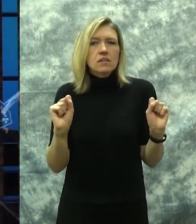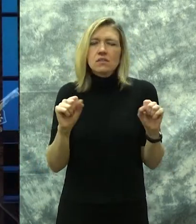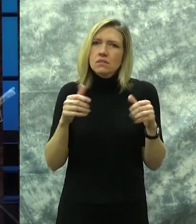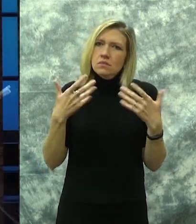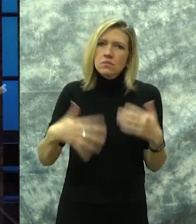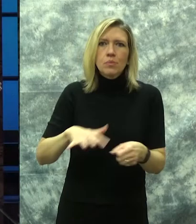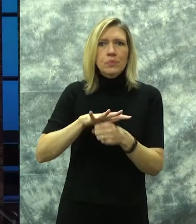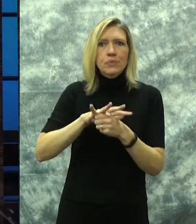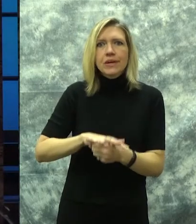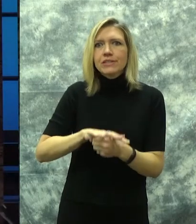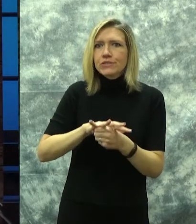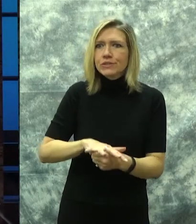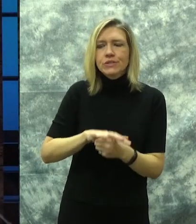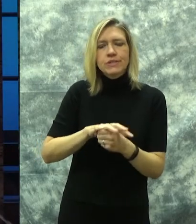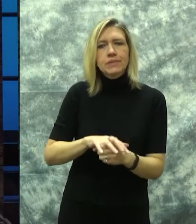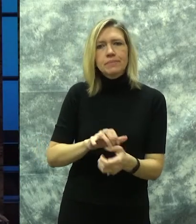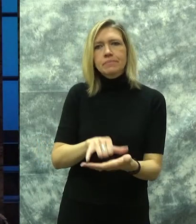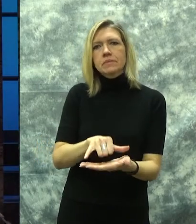it can't be